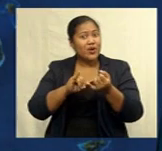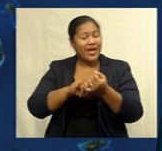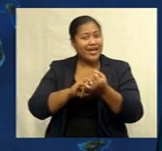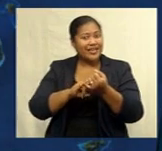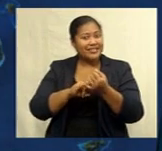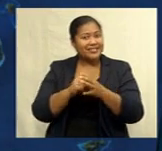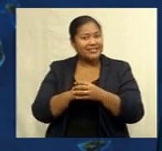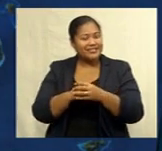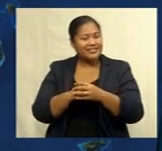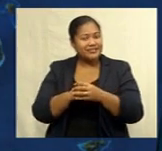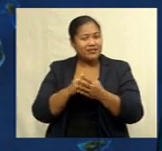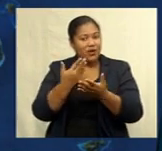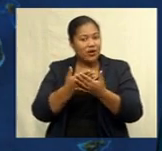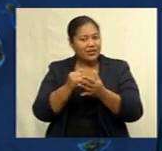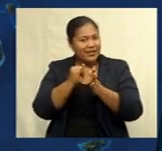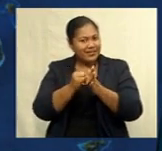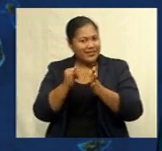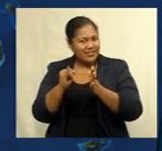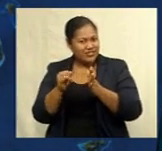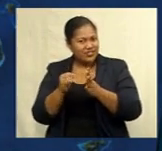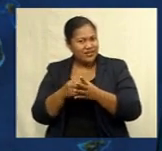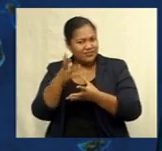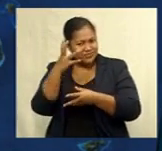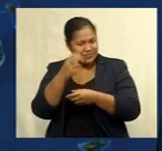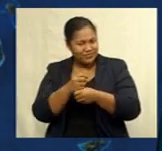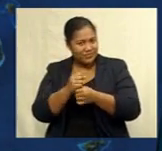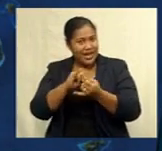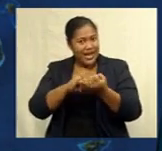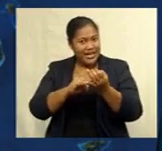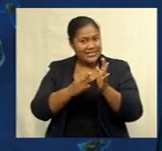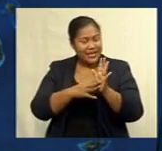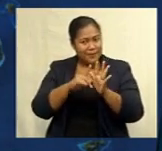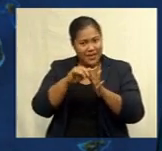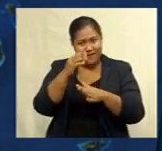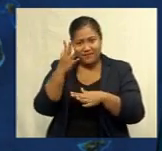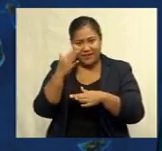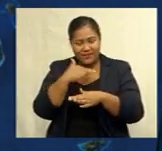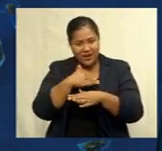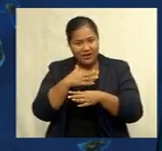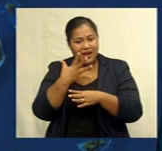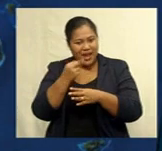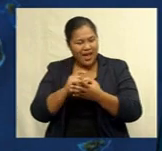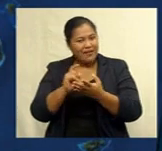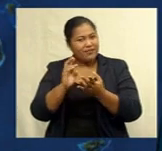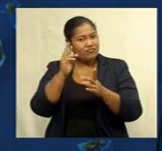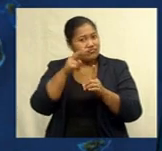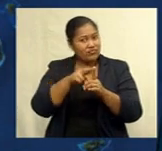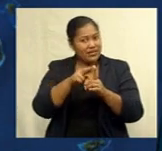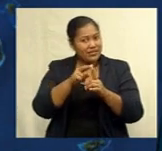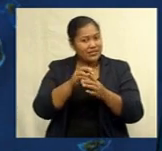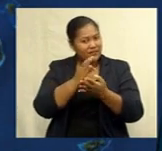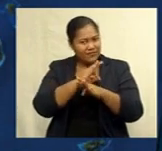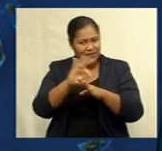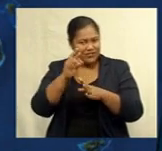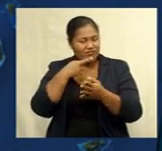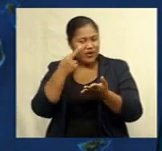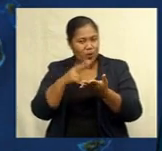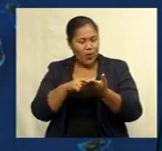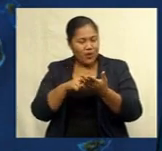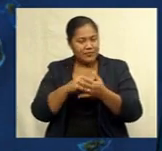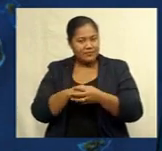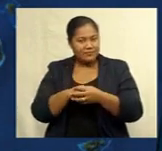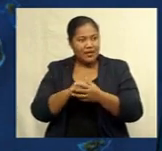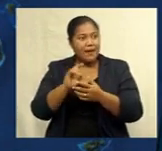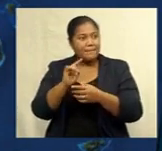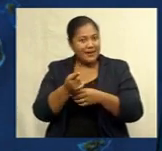the Dow Jones Industrial Average and the S&P 500 reaching fresh record highs. The Nasdaq Composite, however,